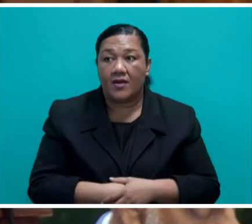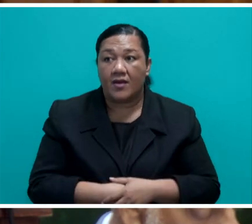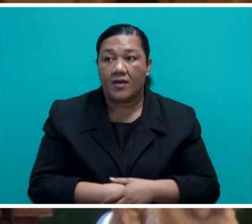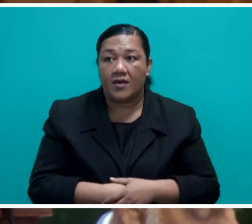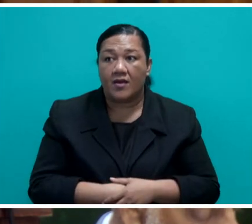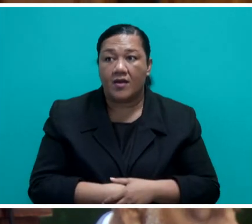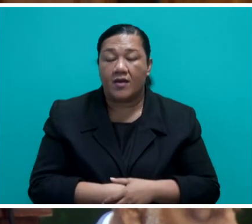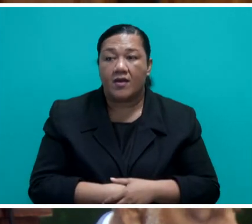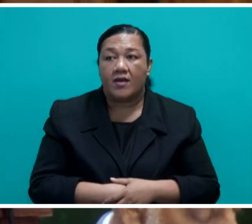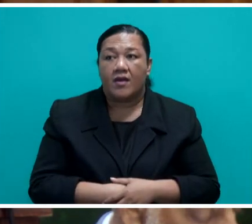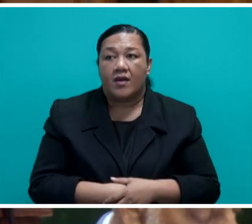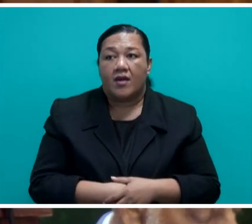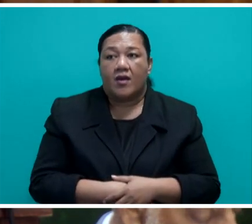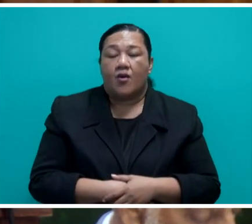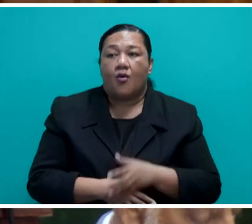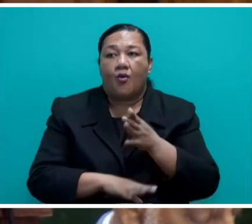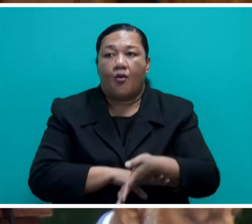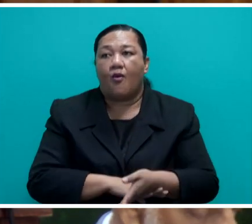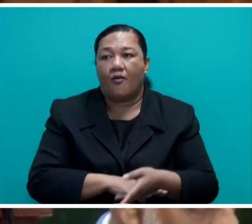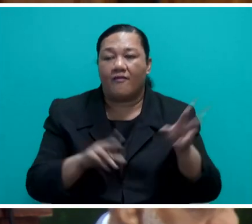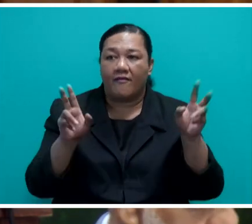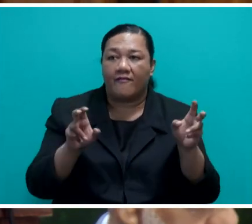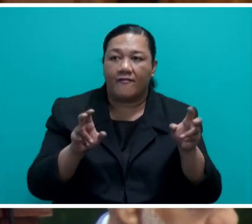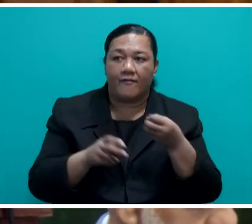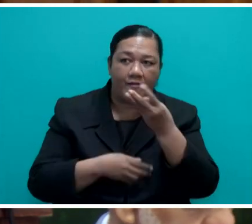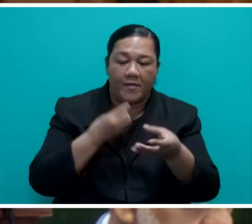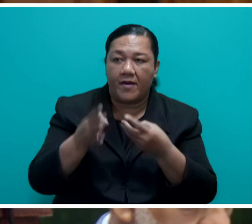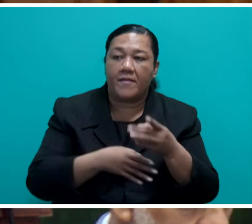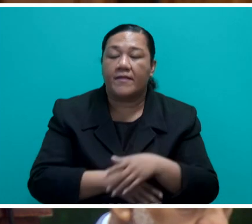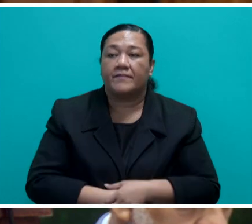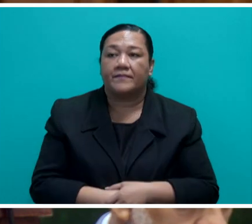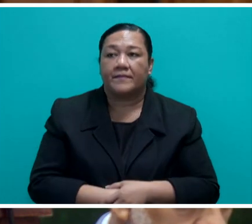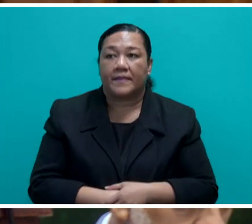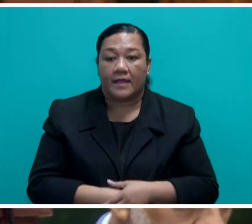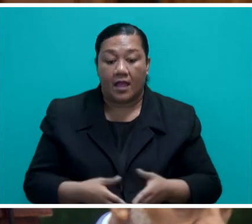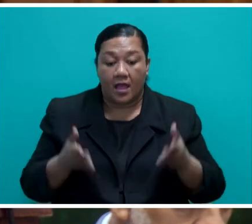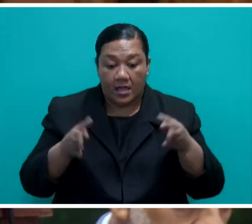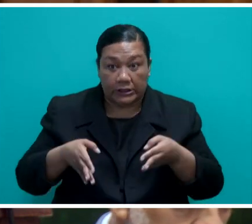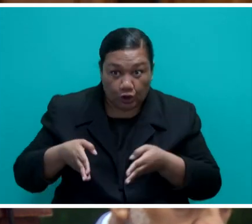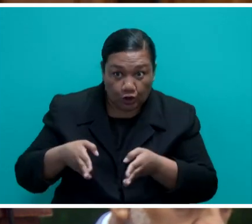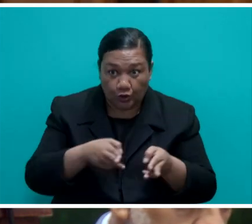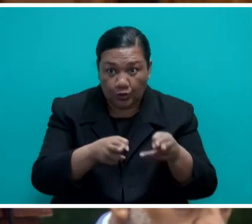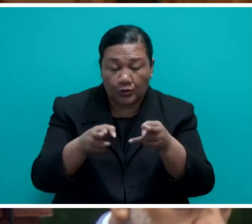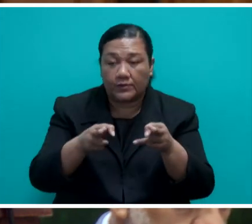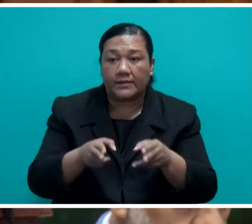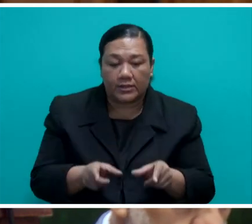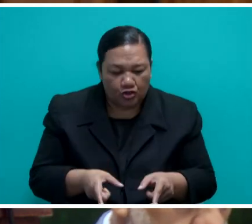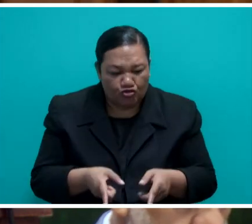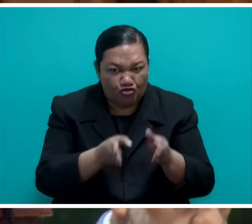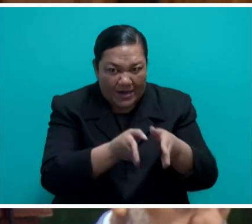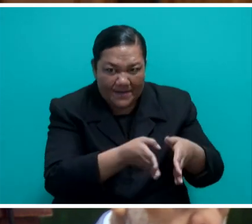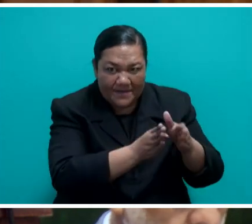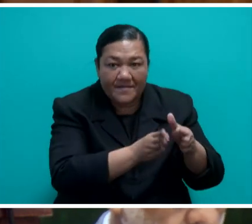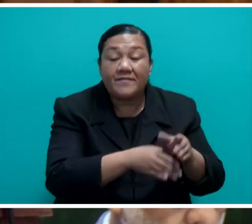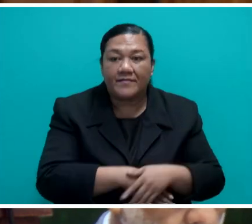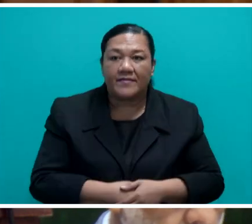overemphasized. Our major rivers and streams and creeks have sustained our people's livelihoods as a means of